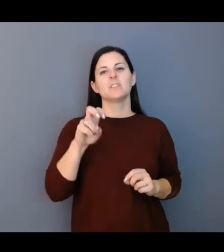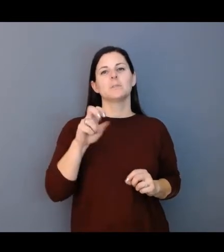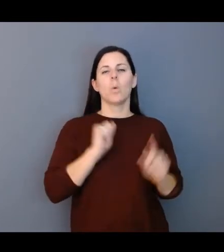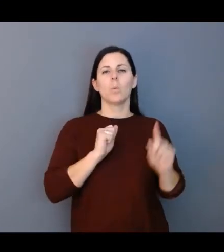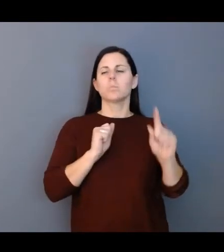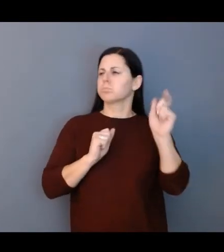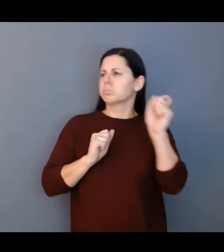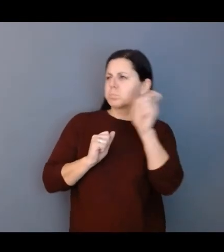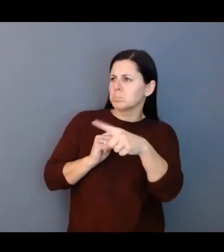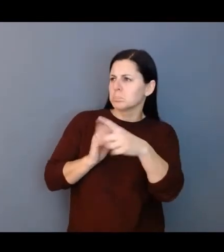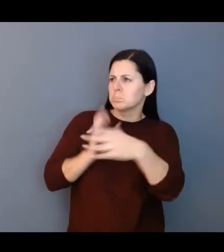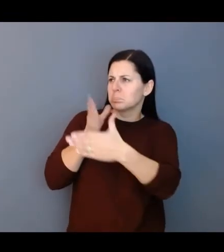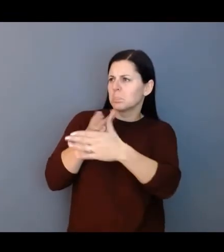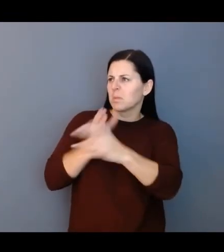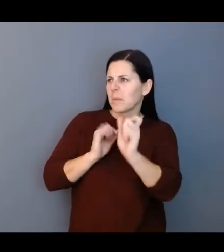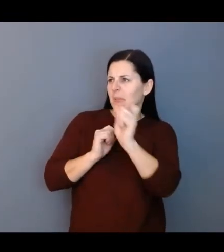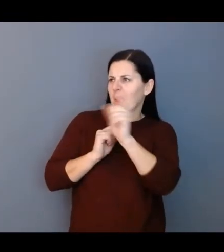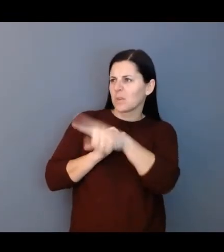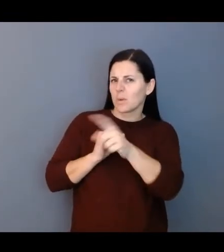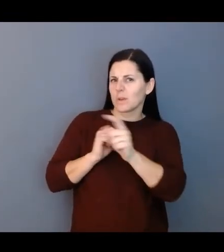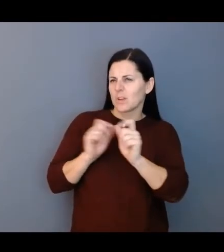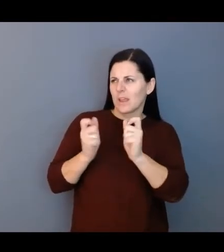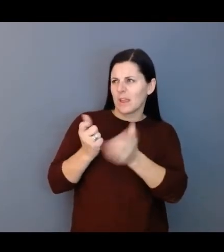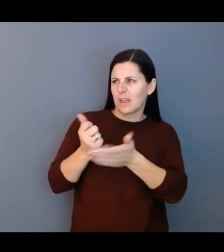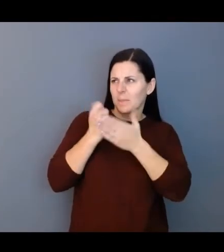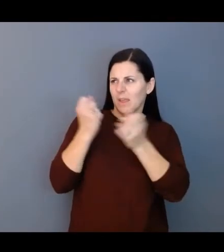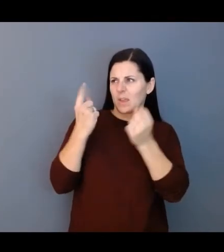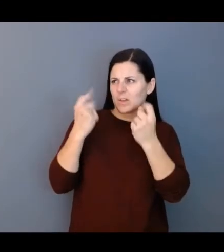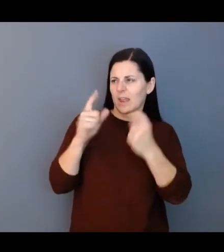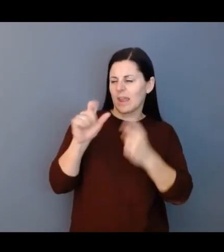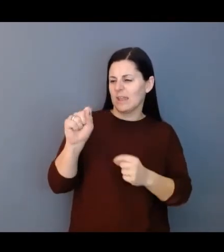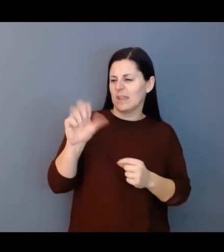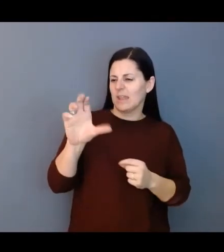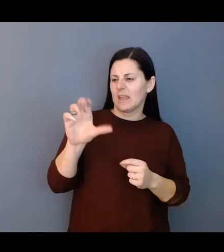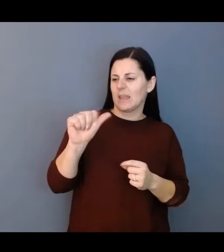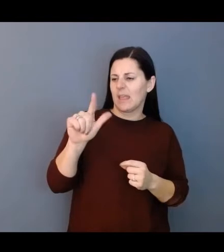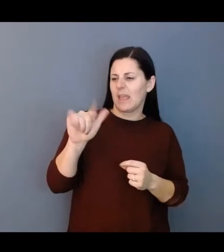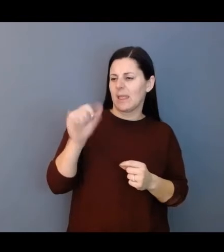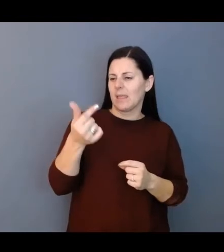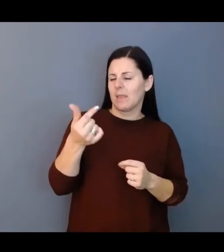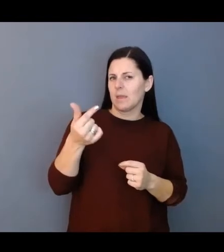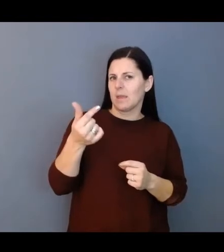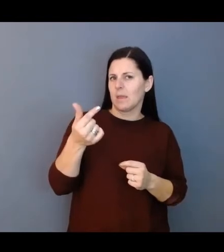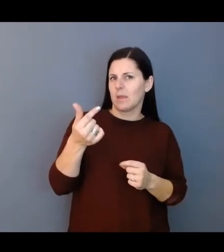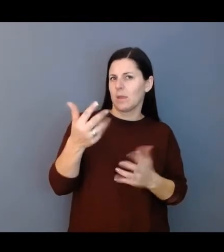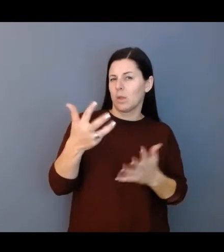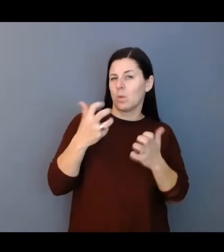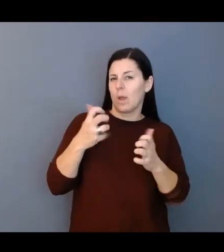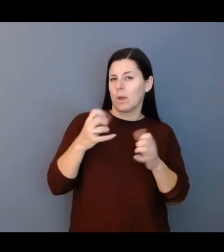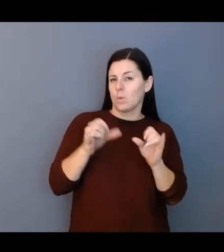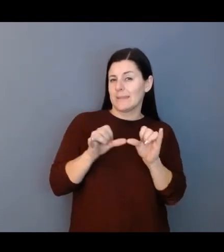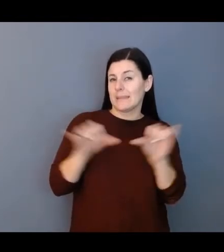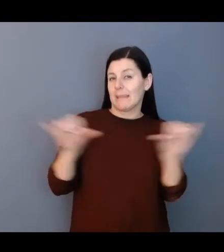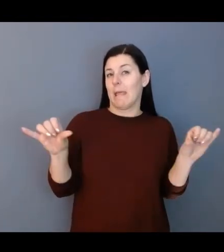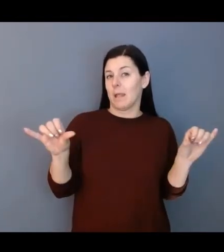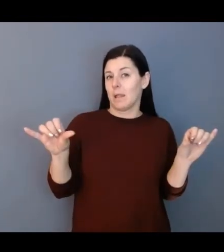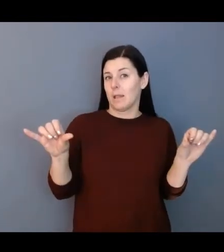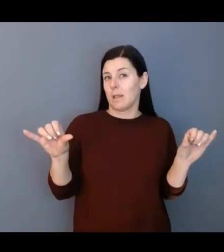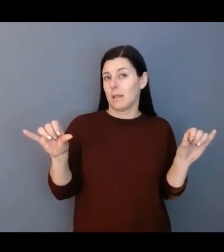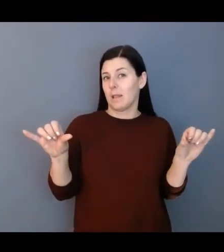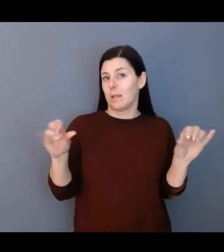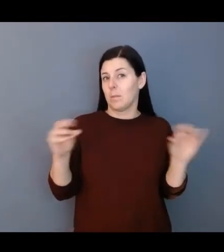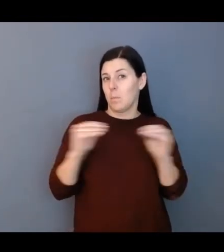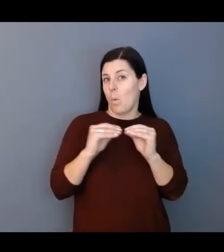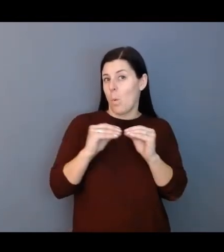So let me jump on to Mohan, quick question, just so I understand. What does scaling refer to here? Is it that you want to scale out